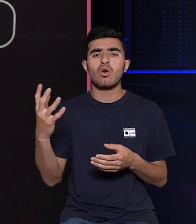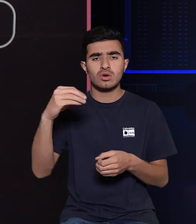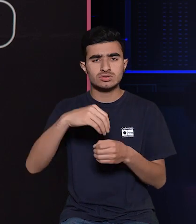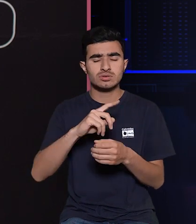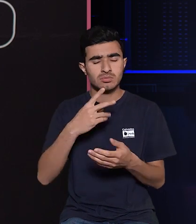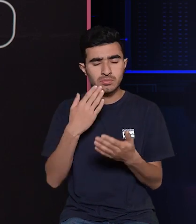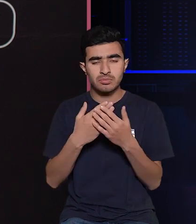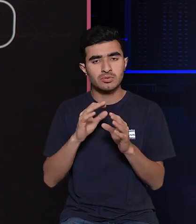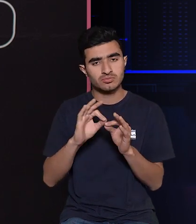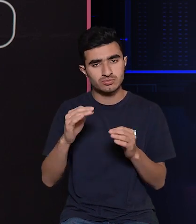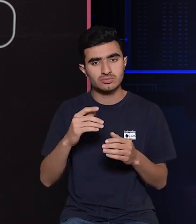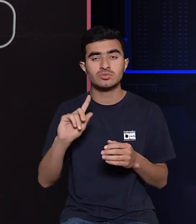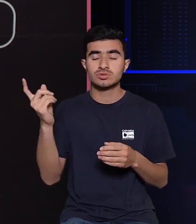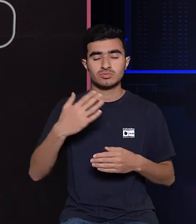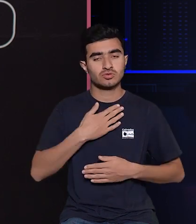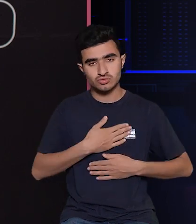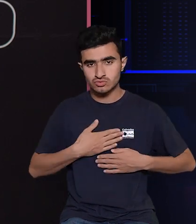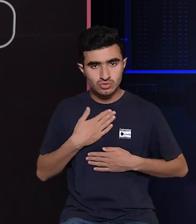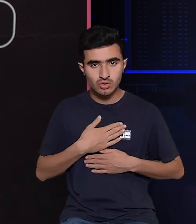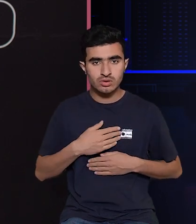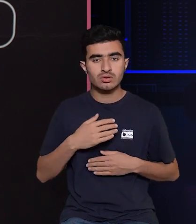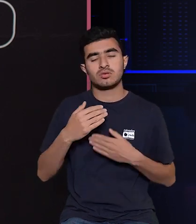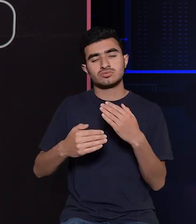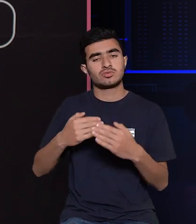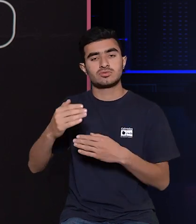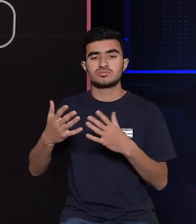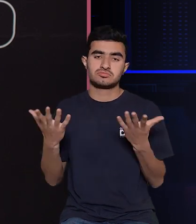And that day and today, I'm in the field.